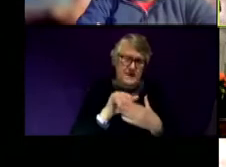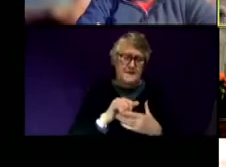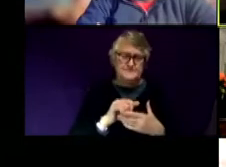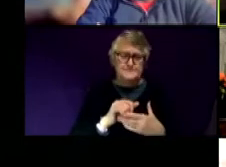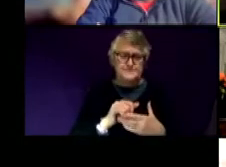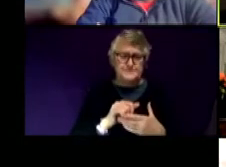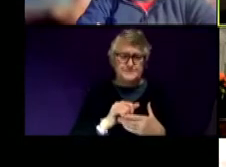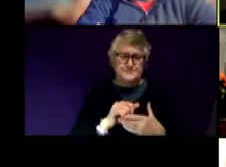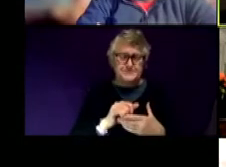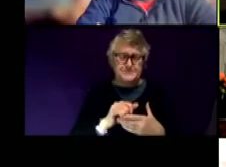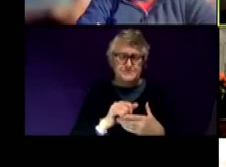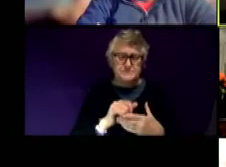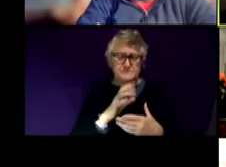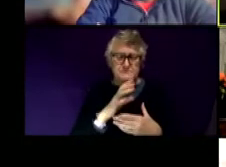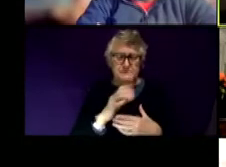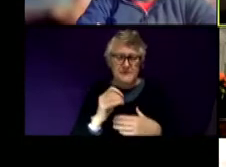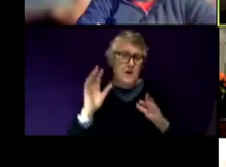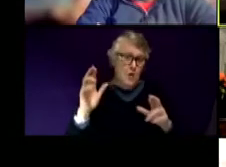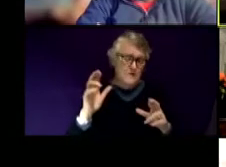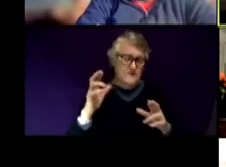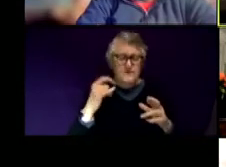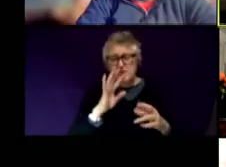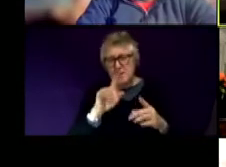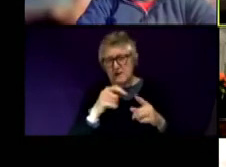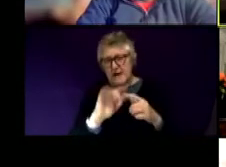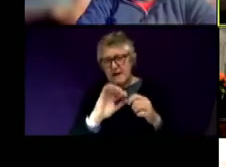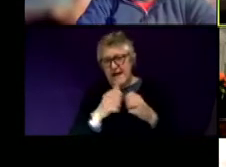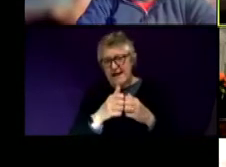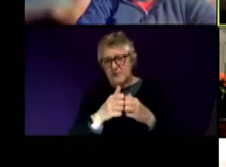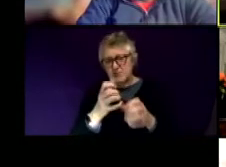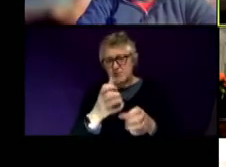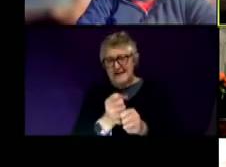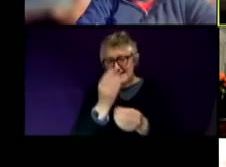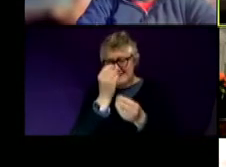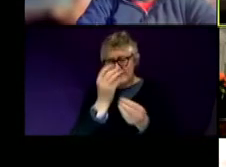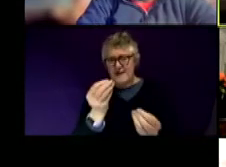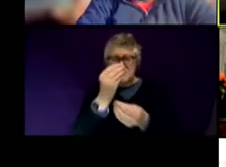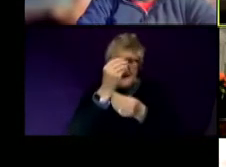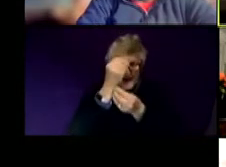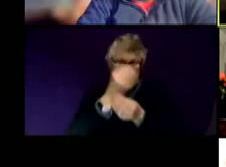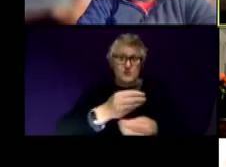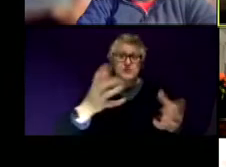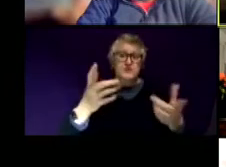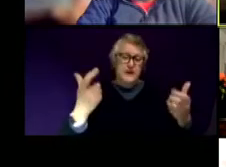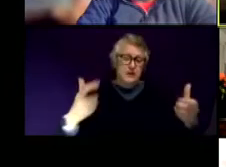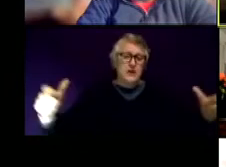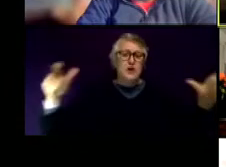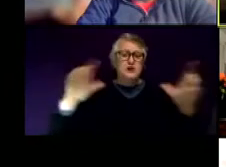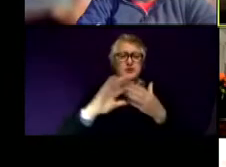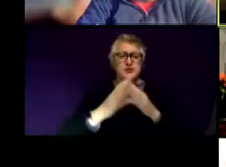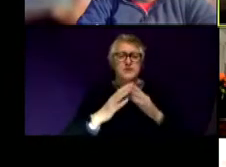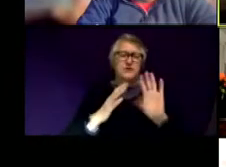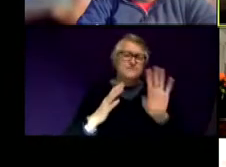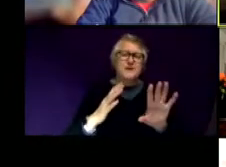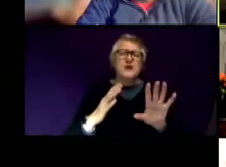get the information out to the larger committee, or communities rather. Thank you very much. Really appreciate